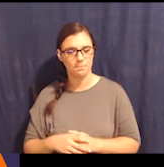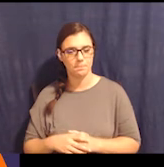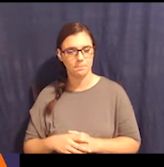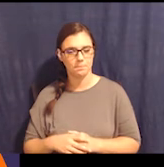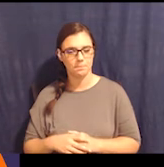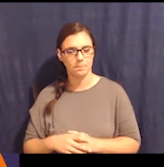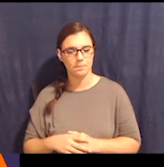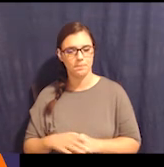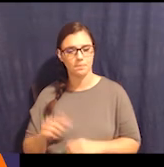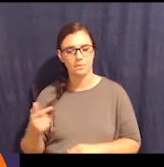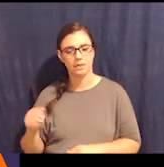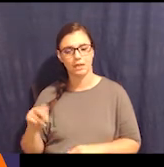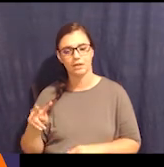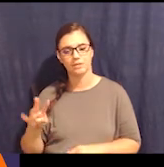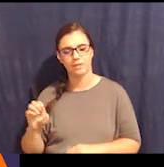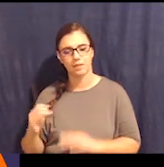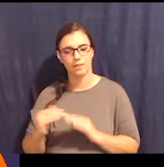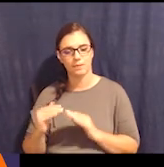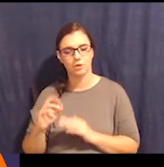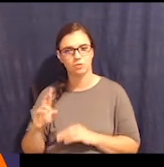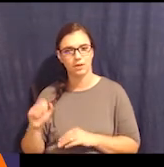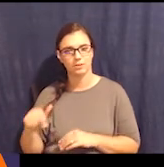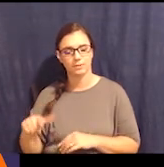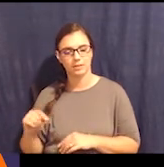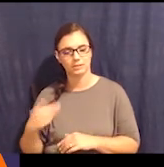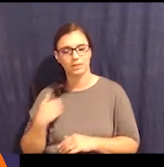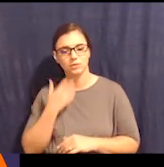warm line that you can contact by dialing